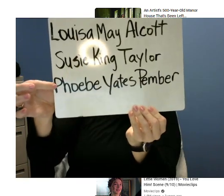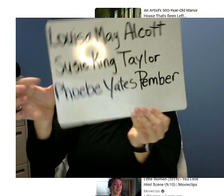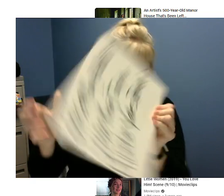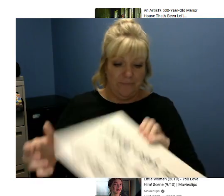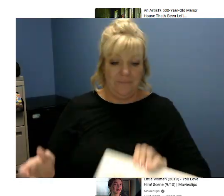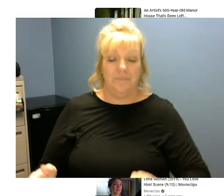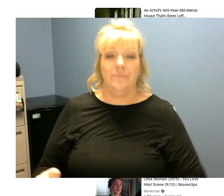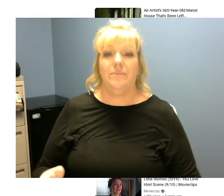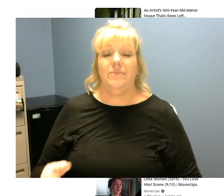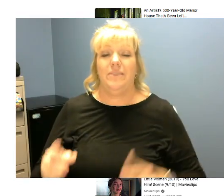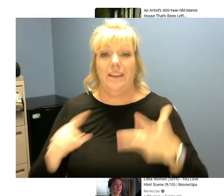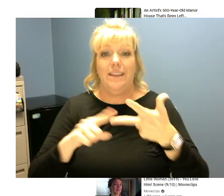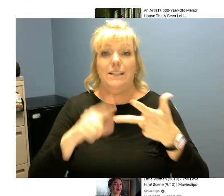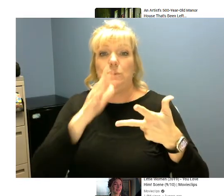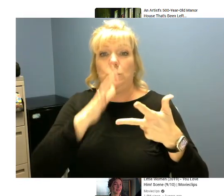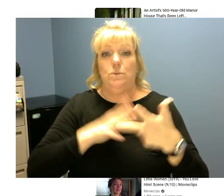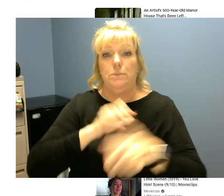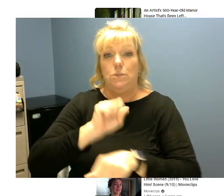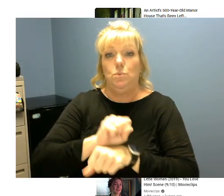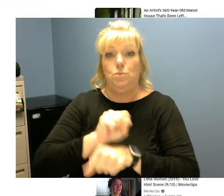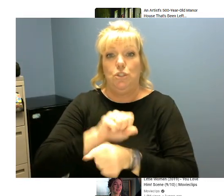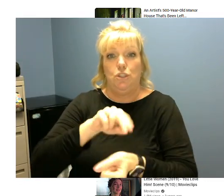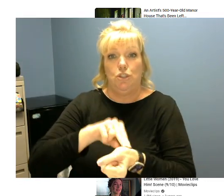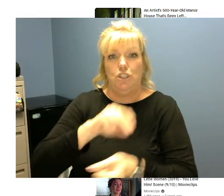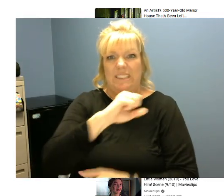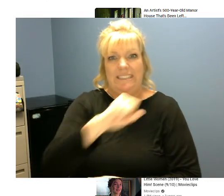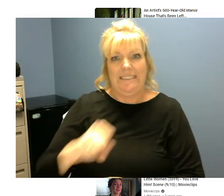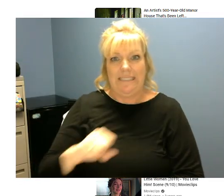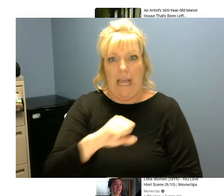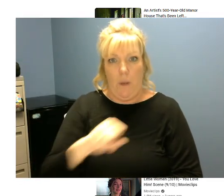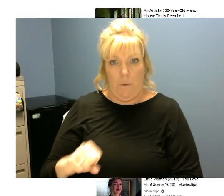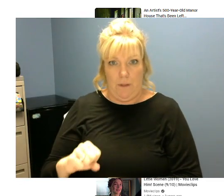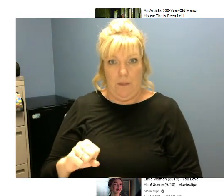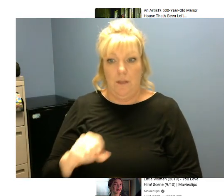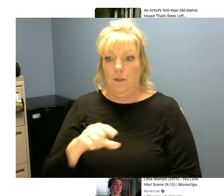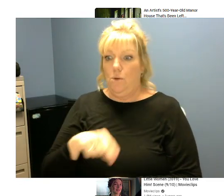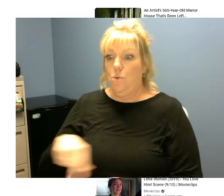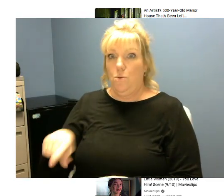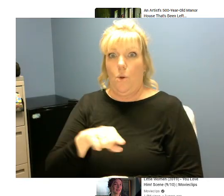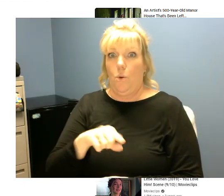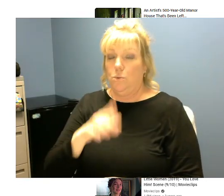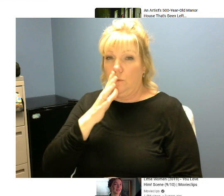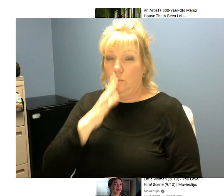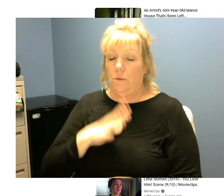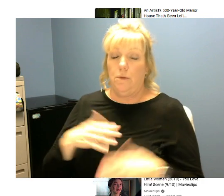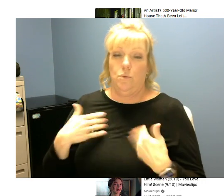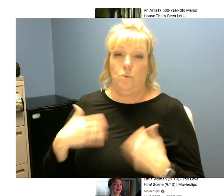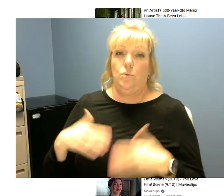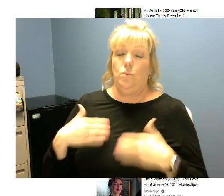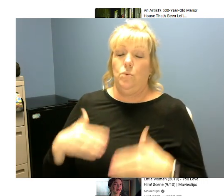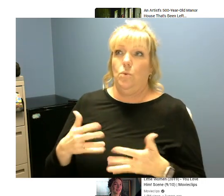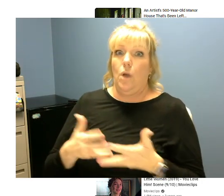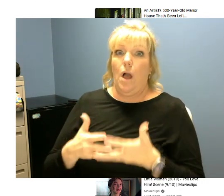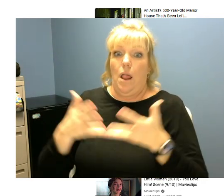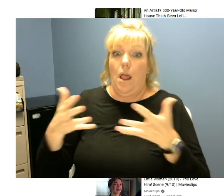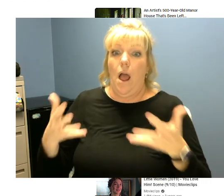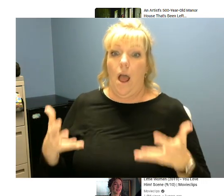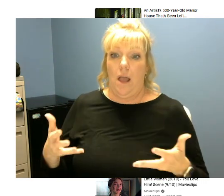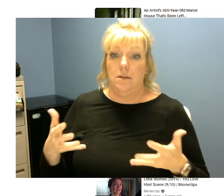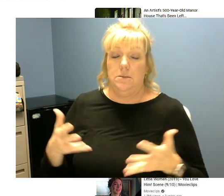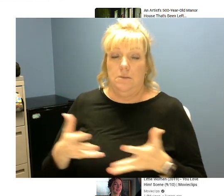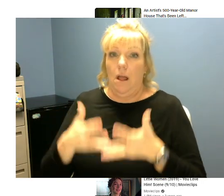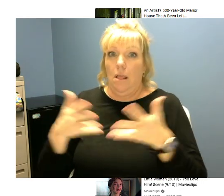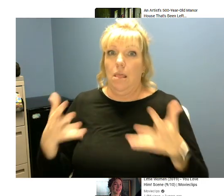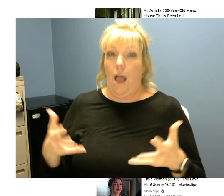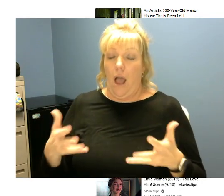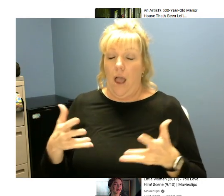South. So women nurses in the South would have had a lot to contend with because there's a blockade. And so